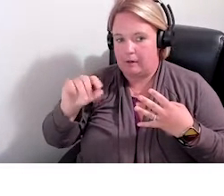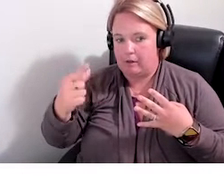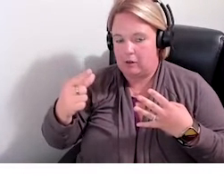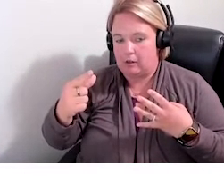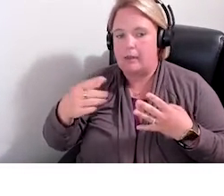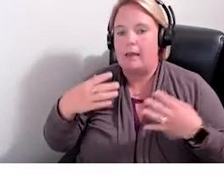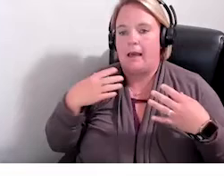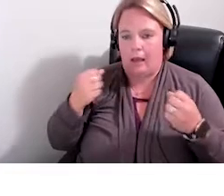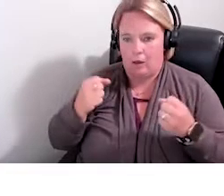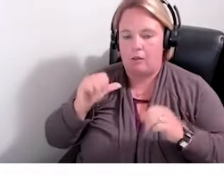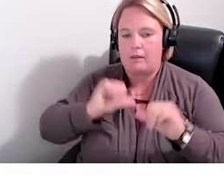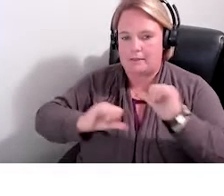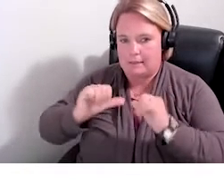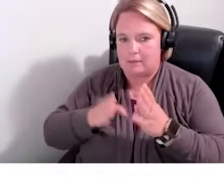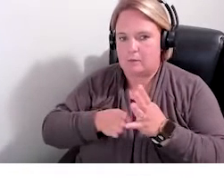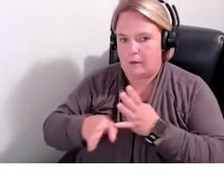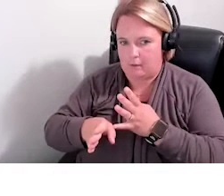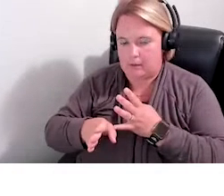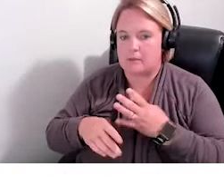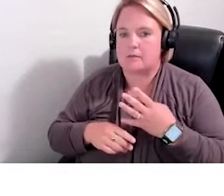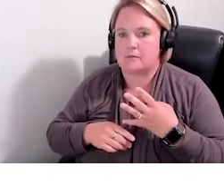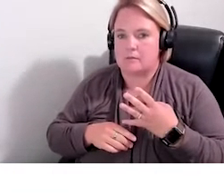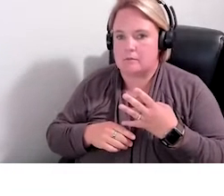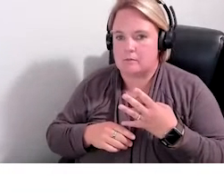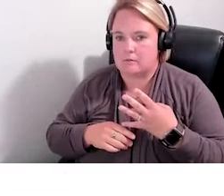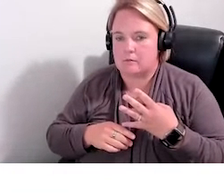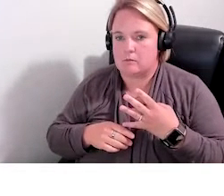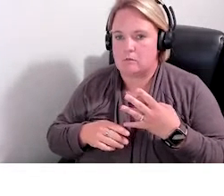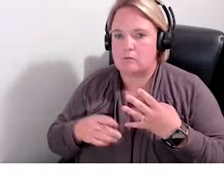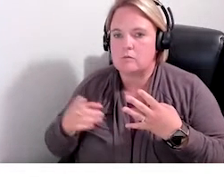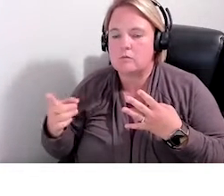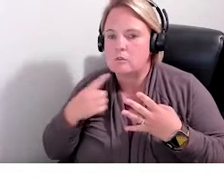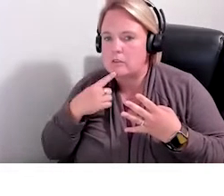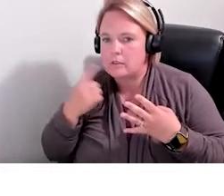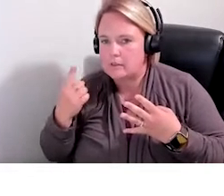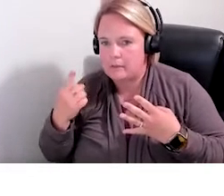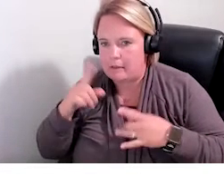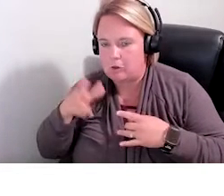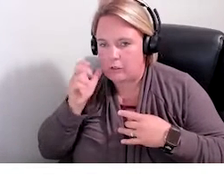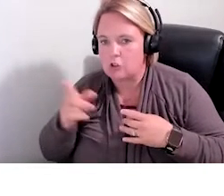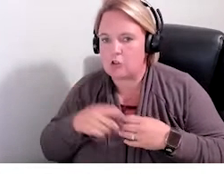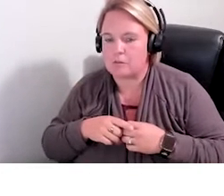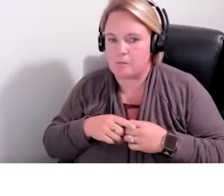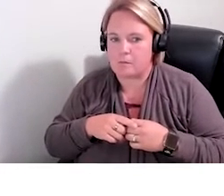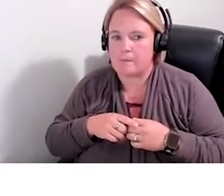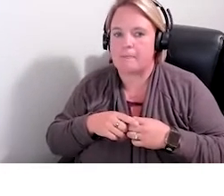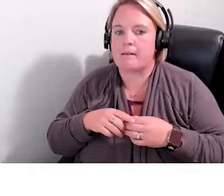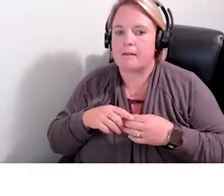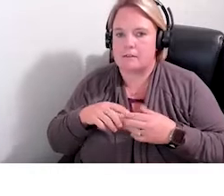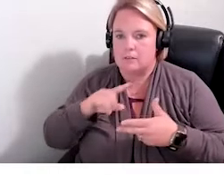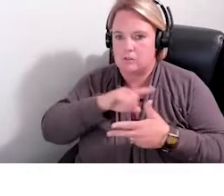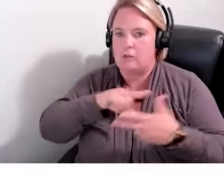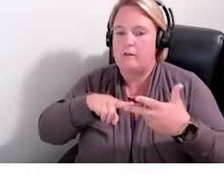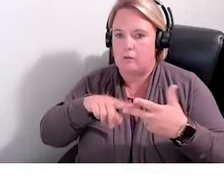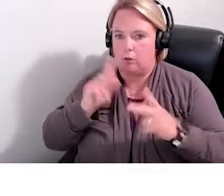sciences pathway presenter. We also have to be the person. Yes. Thank you. So we have three people looking at us while